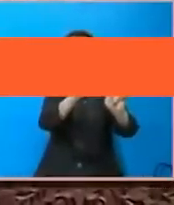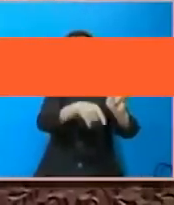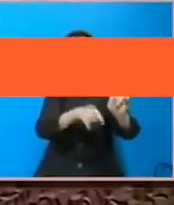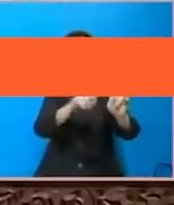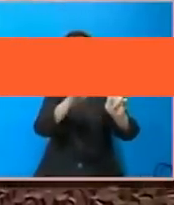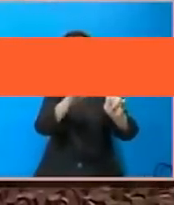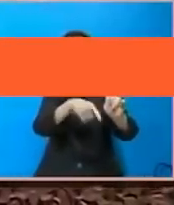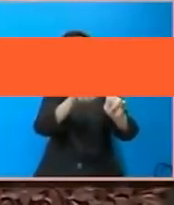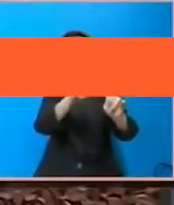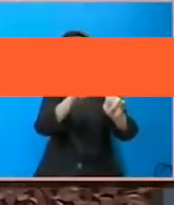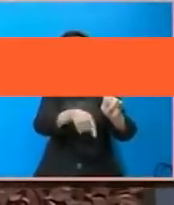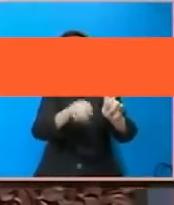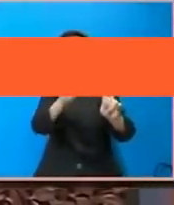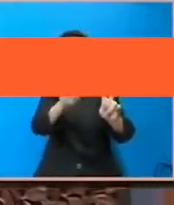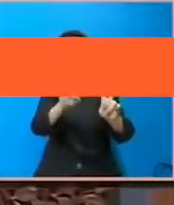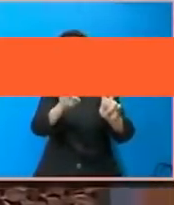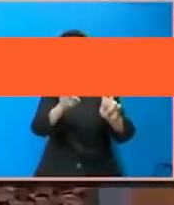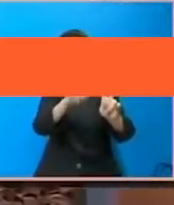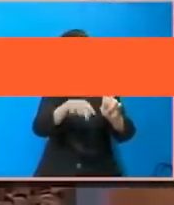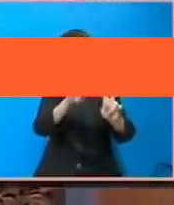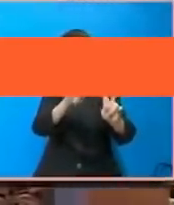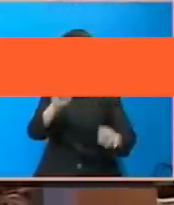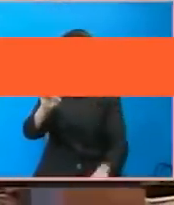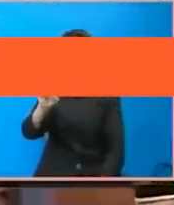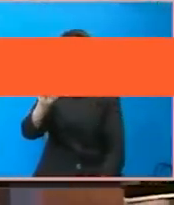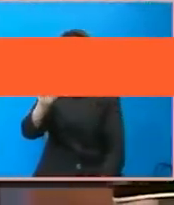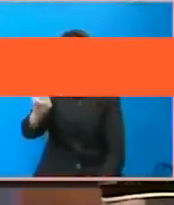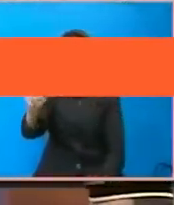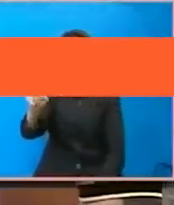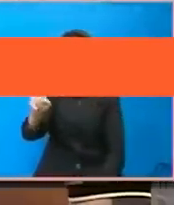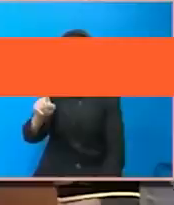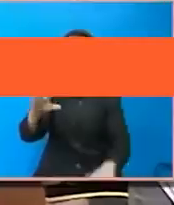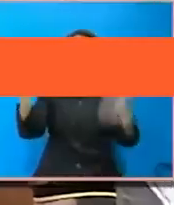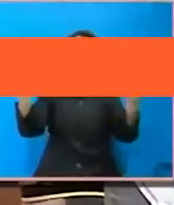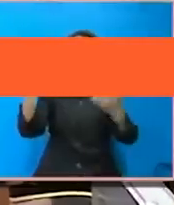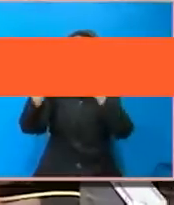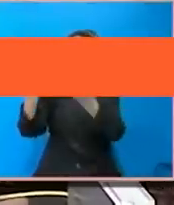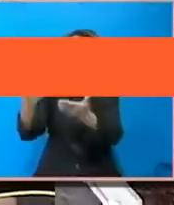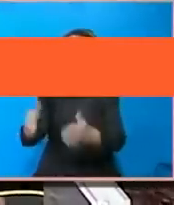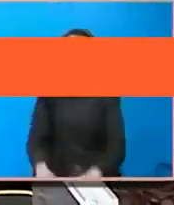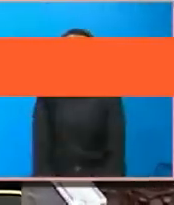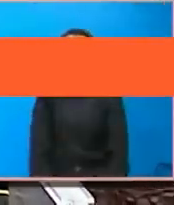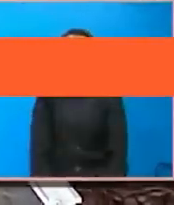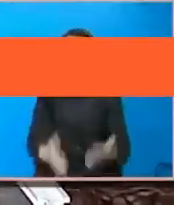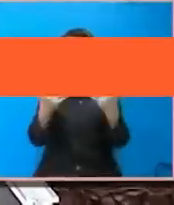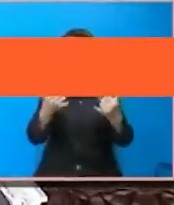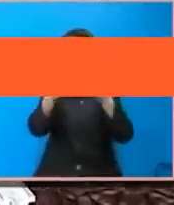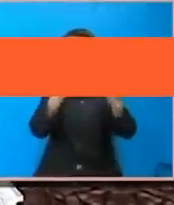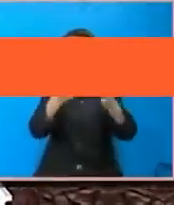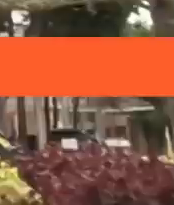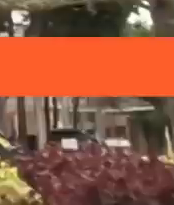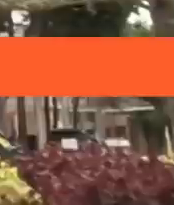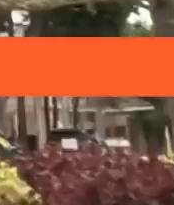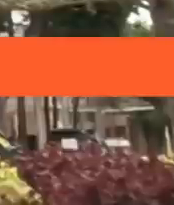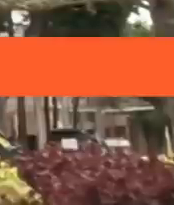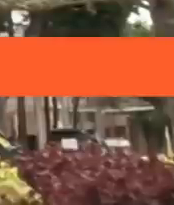explicit mandate to scrutinise government finances. It has the power to summon witnesses for hearings and provide feedback to which